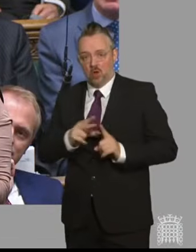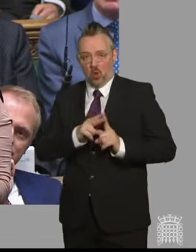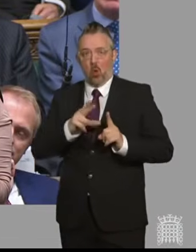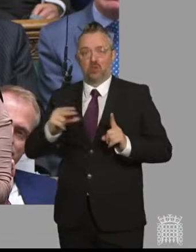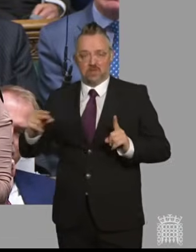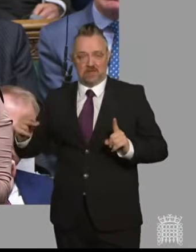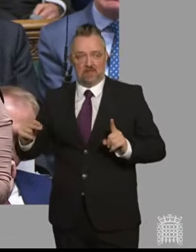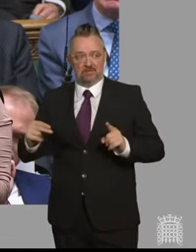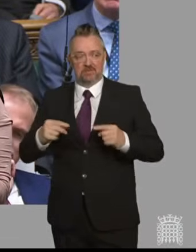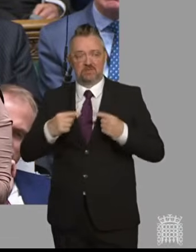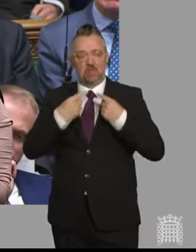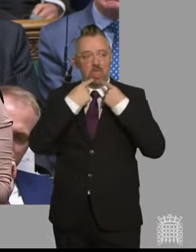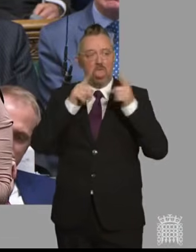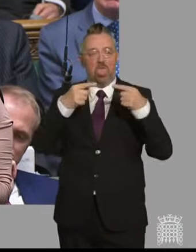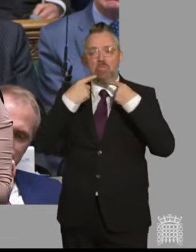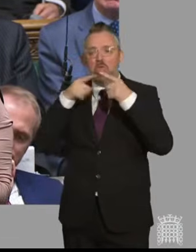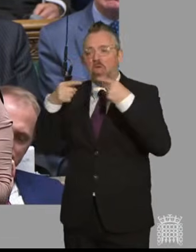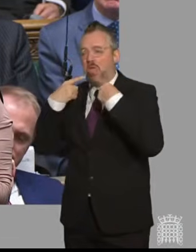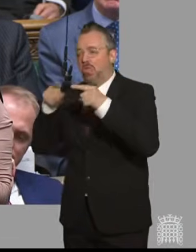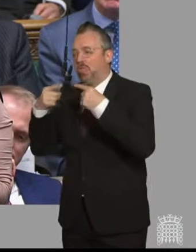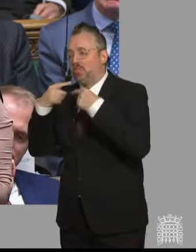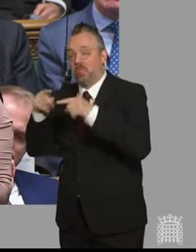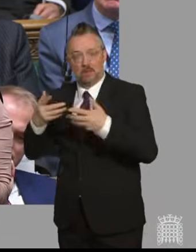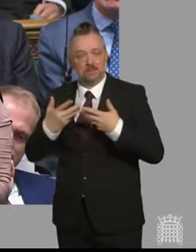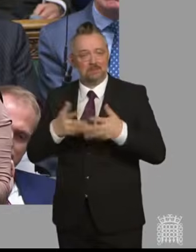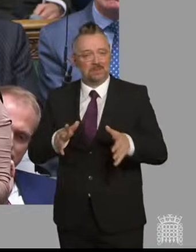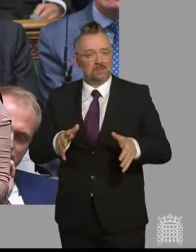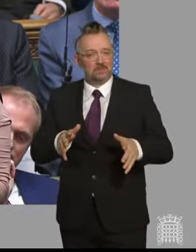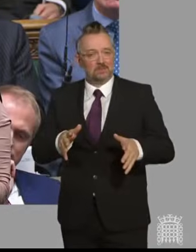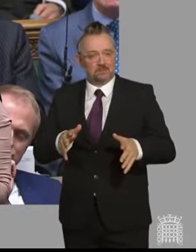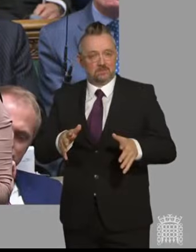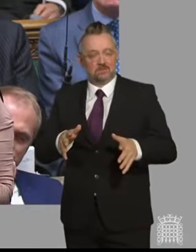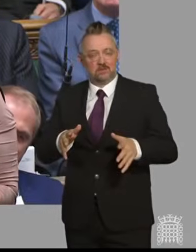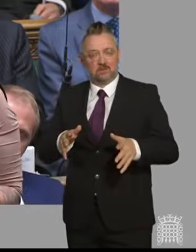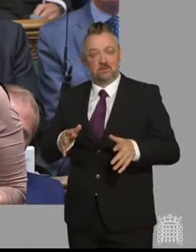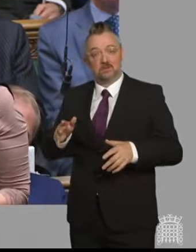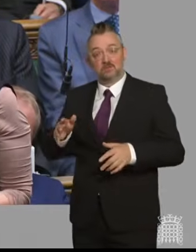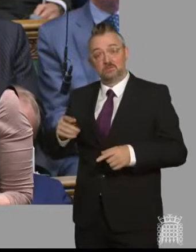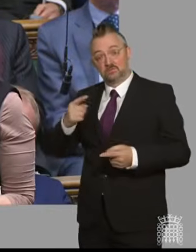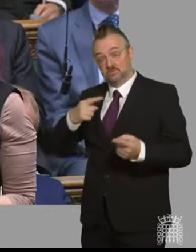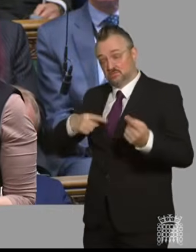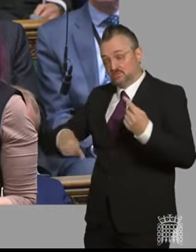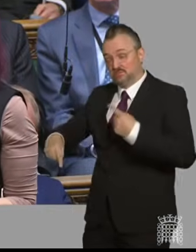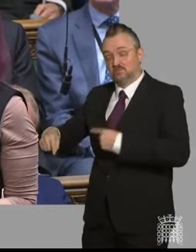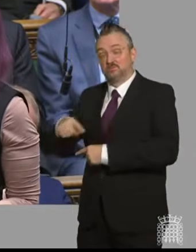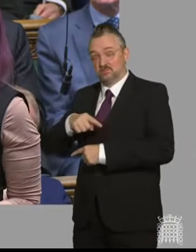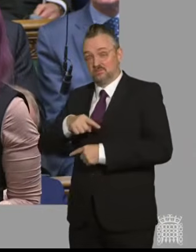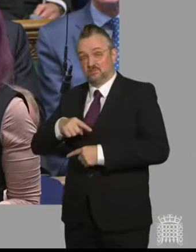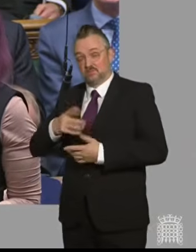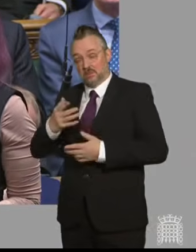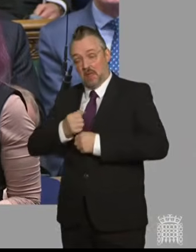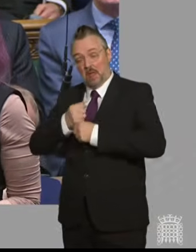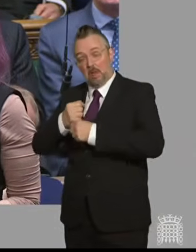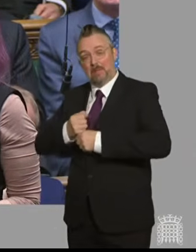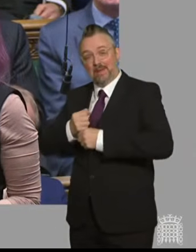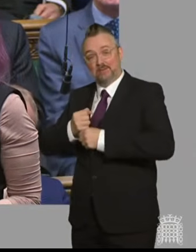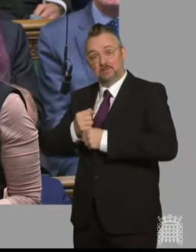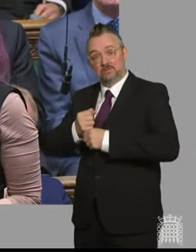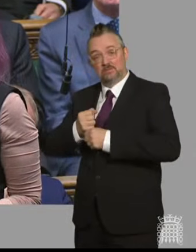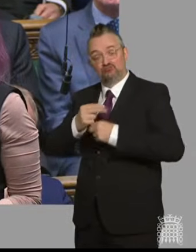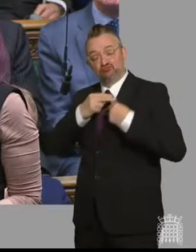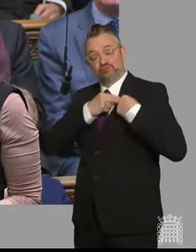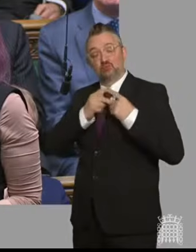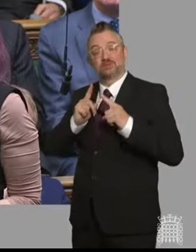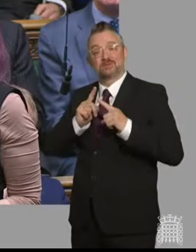We all have a responsibility to campaign honestly, because the alternative is to